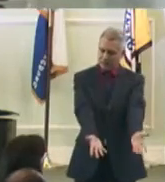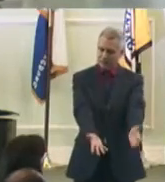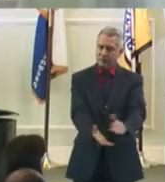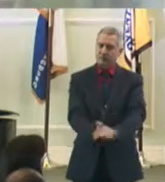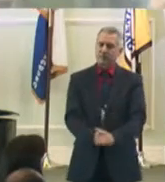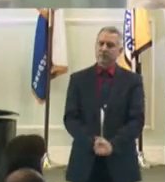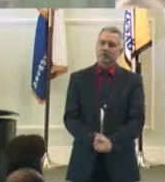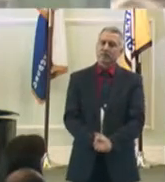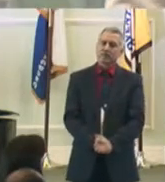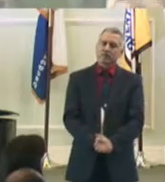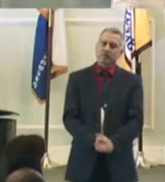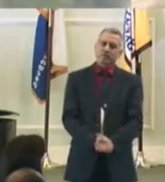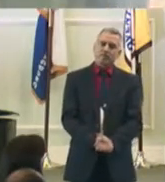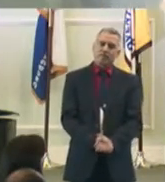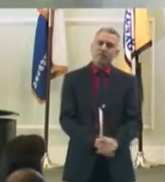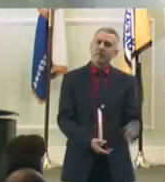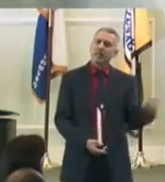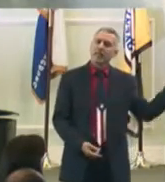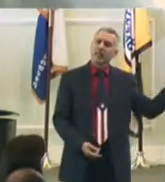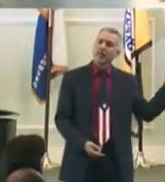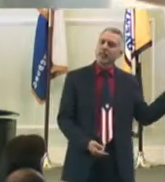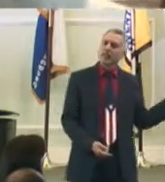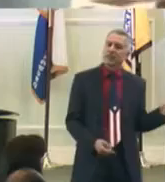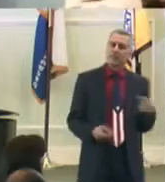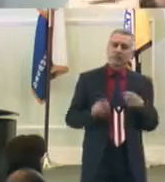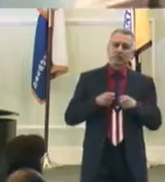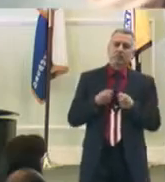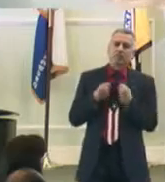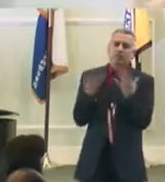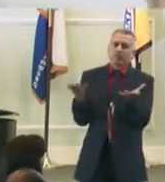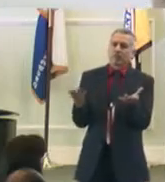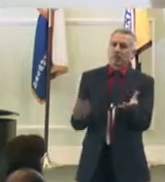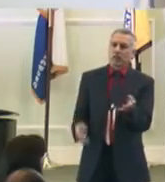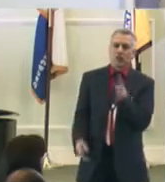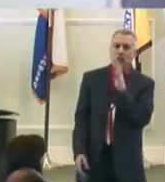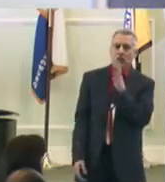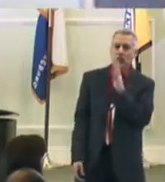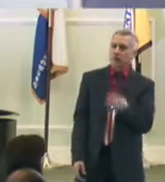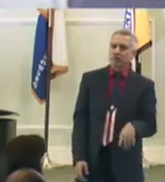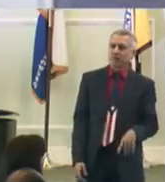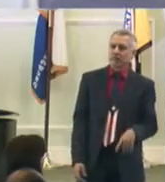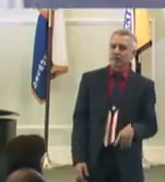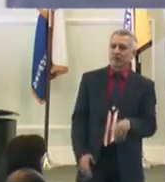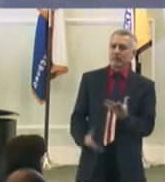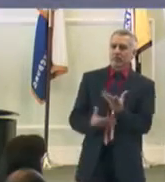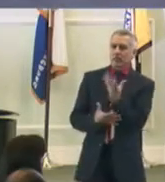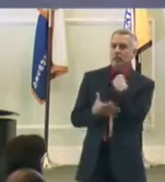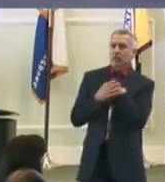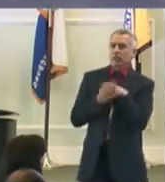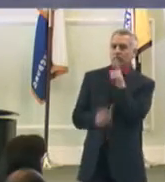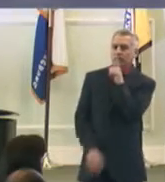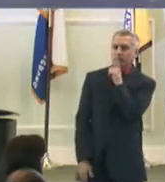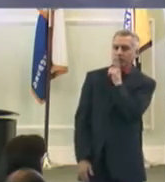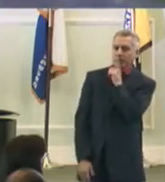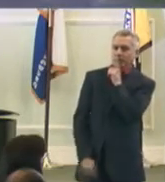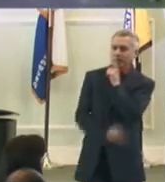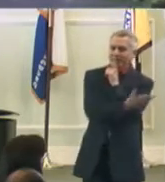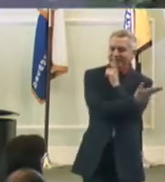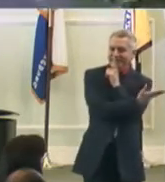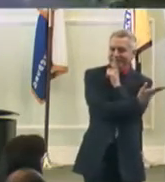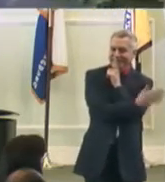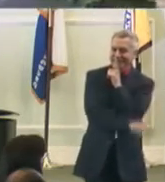I struggle. I'm an introvert. So to expect me to have small talk or intermingle in a crowd, I'm not good at that. But